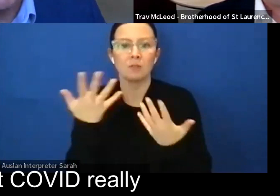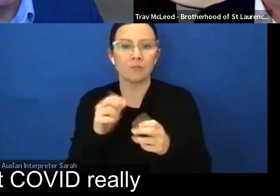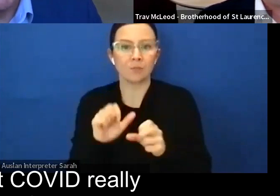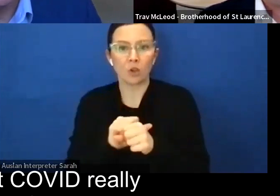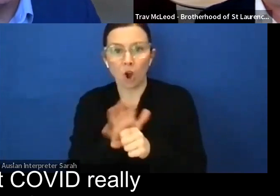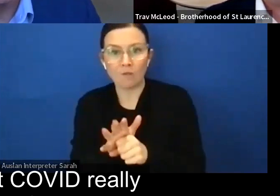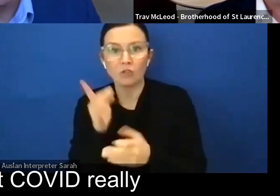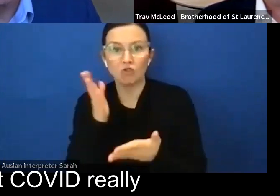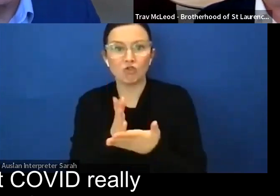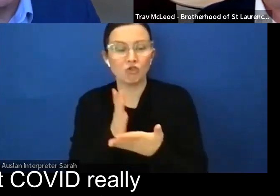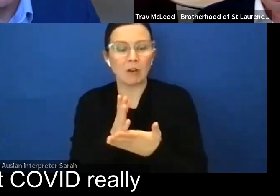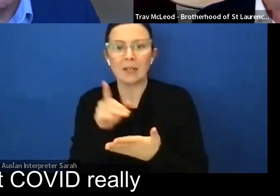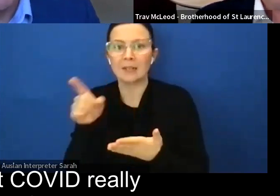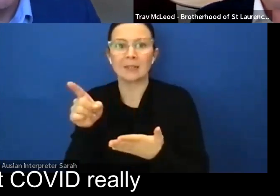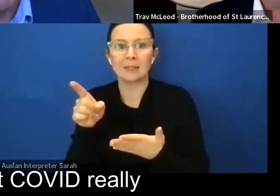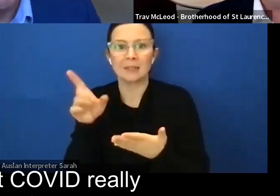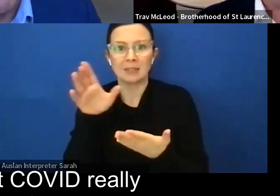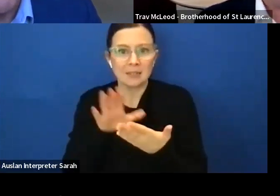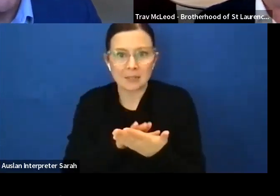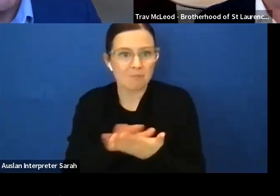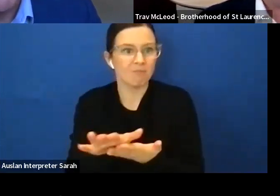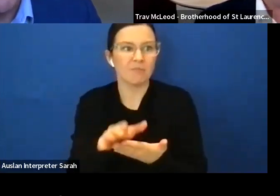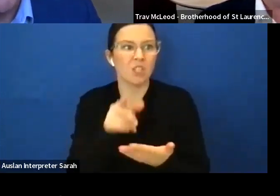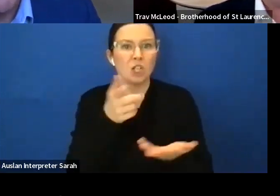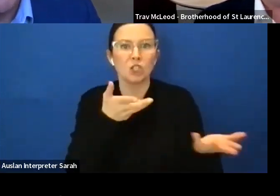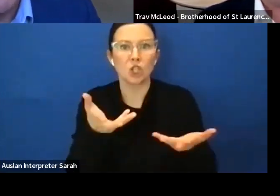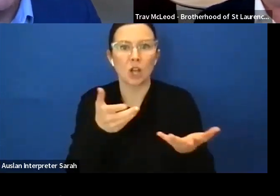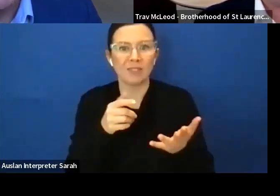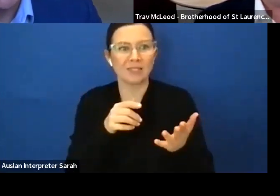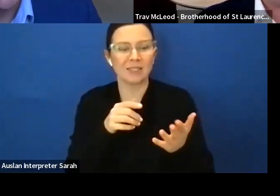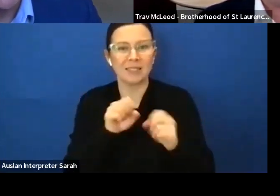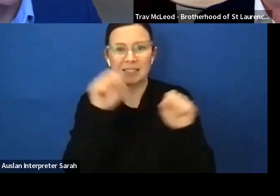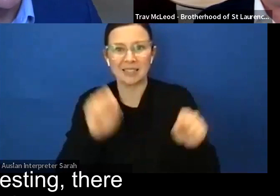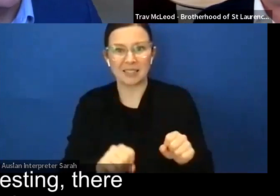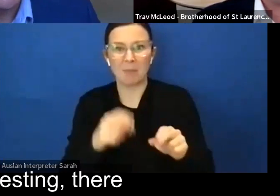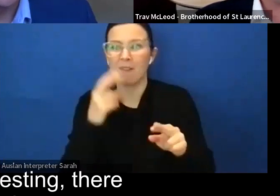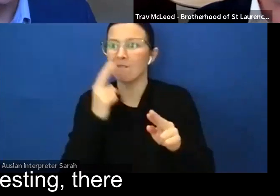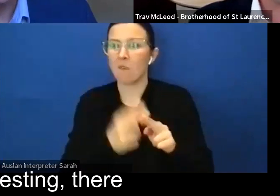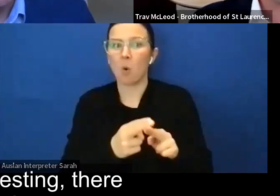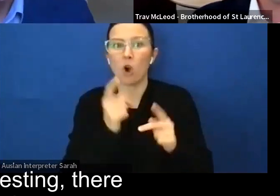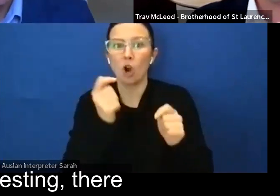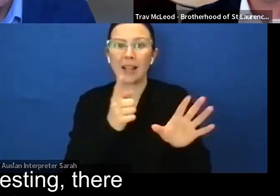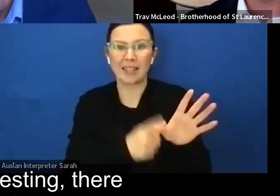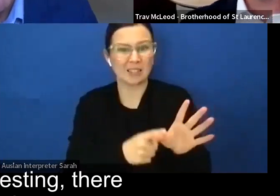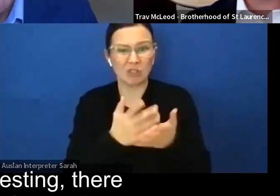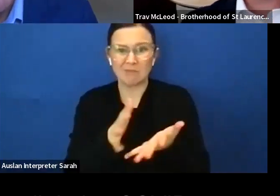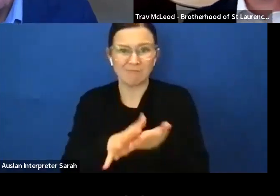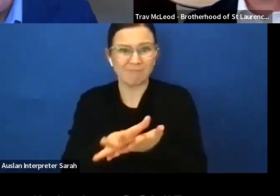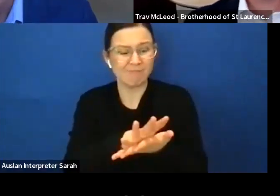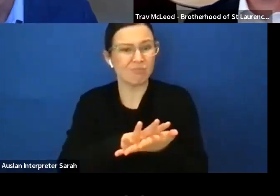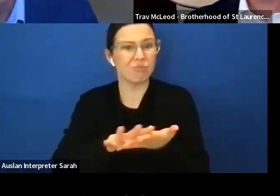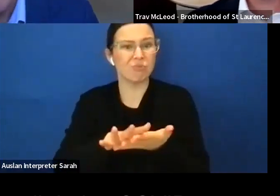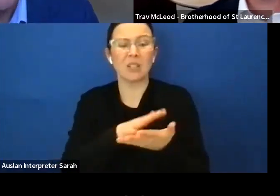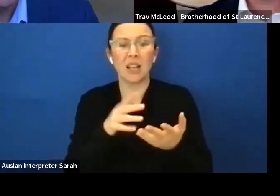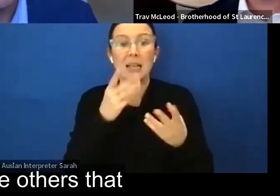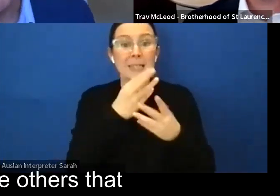COVID's really smashed the service systems that relate to the early years. And it's interesting, there are some service systems that survived